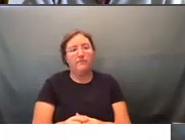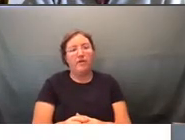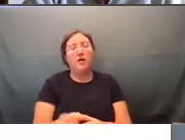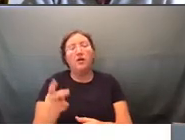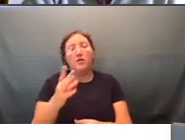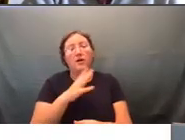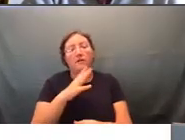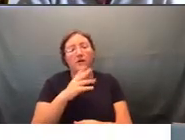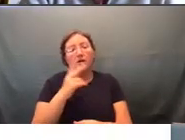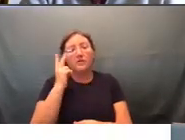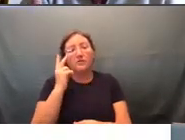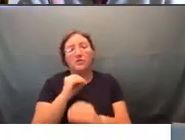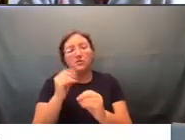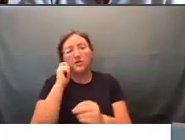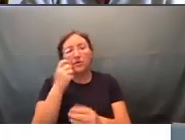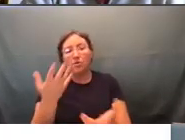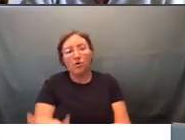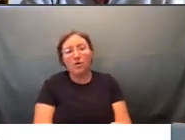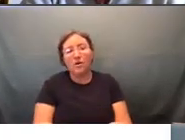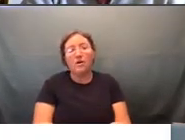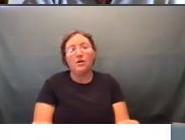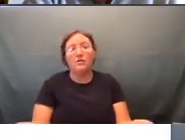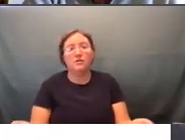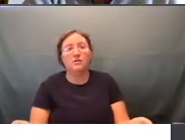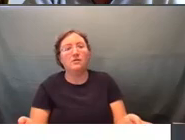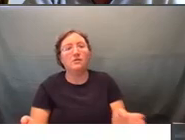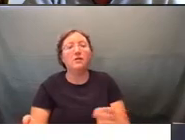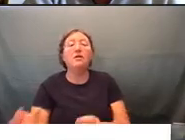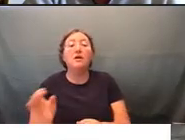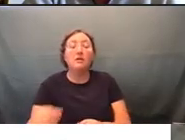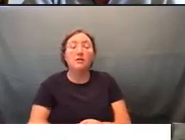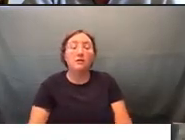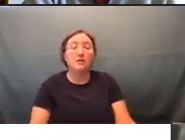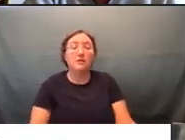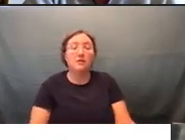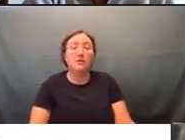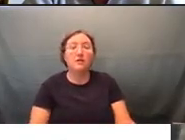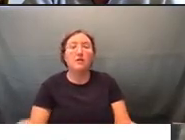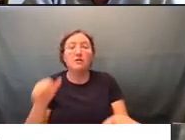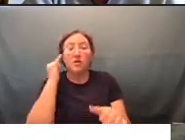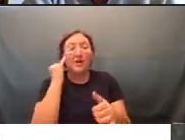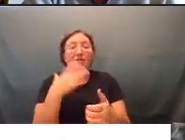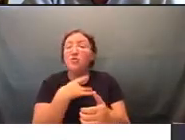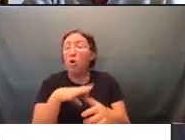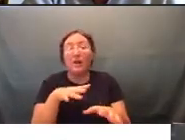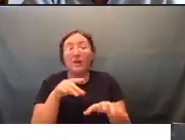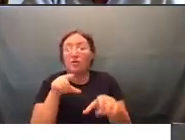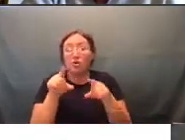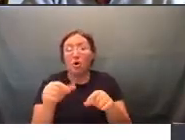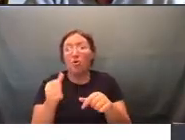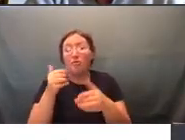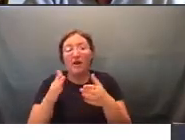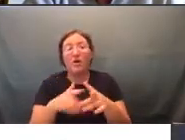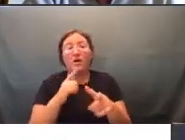said there wasn't anything cool on the back end, I'm not going to go that way. You're more than welcome to climb Snake Dike, or also